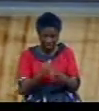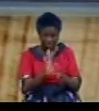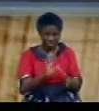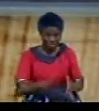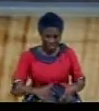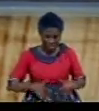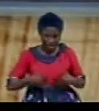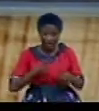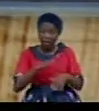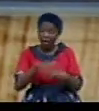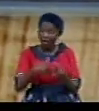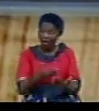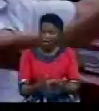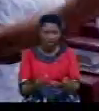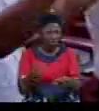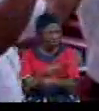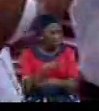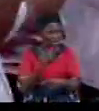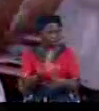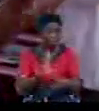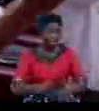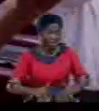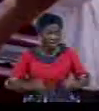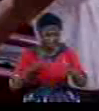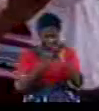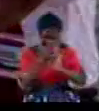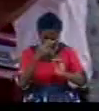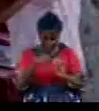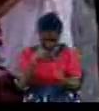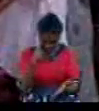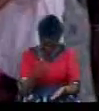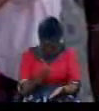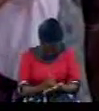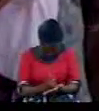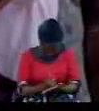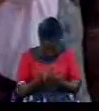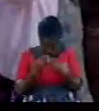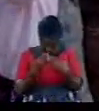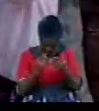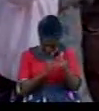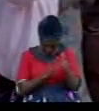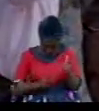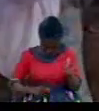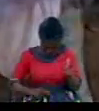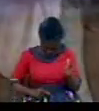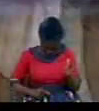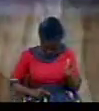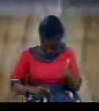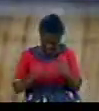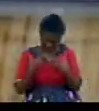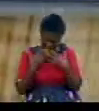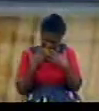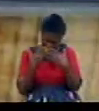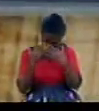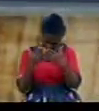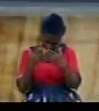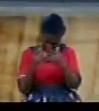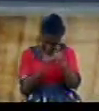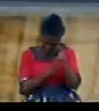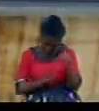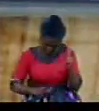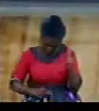throughout your days in Jesus name thank you Lord thank you